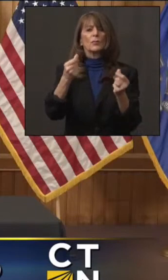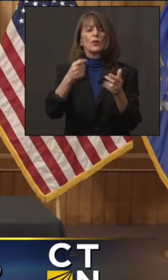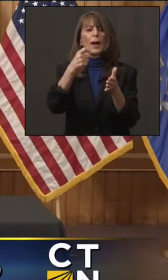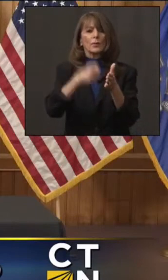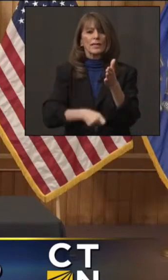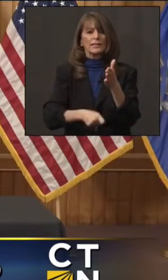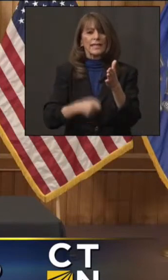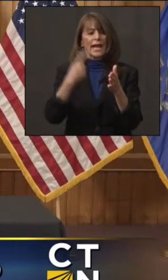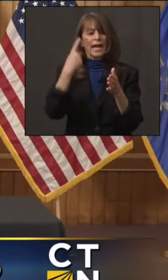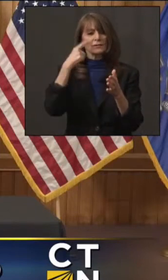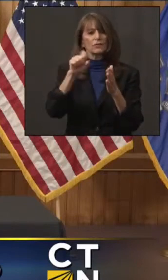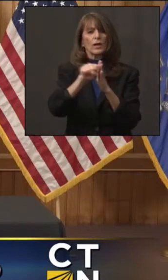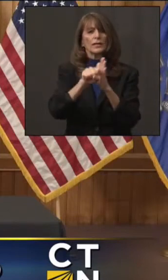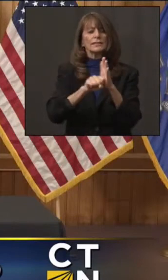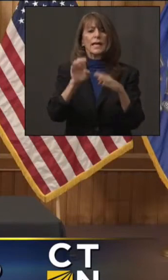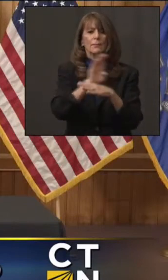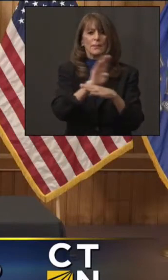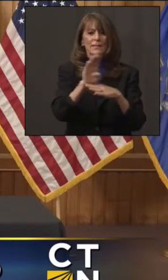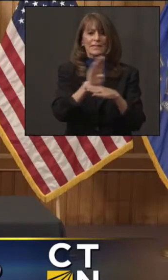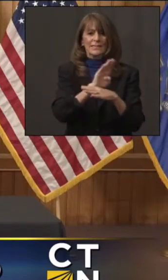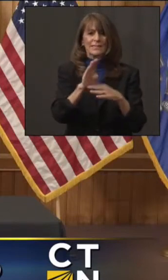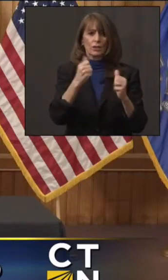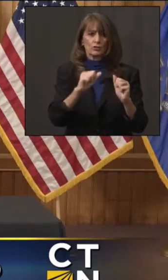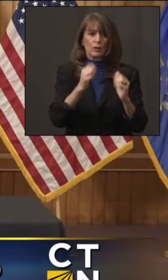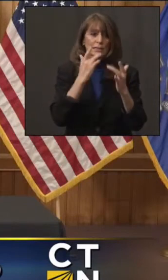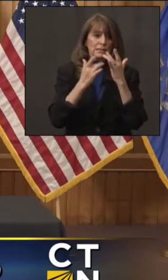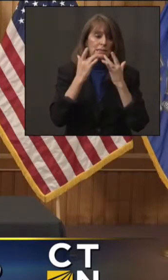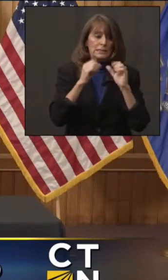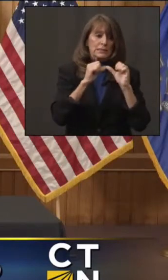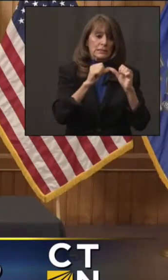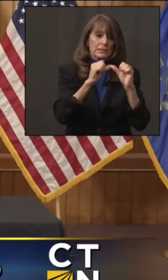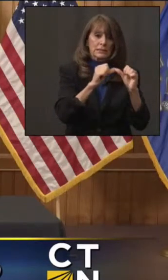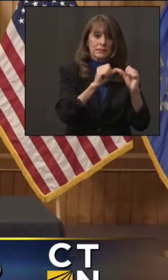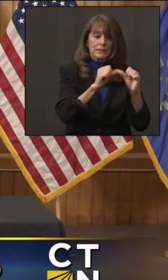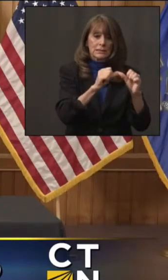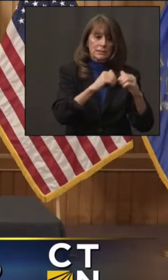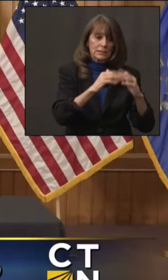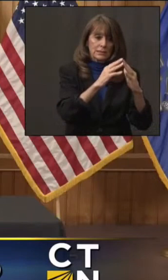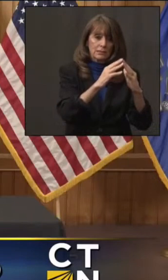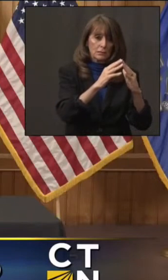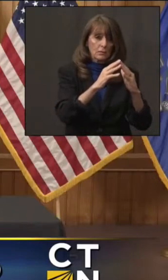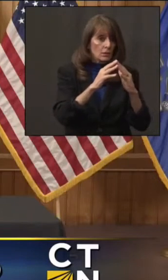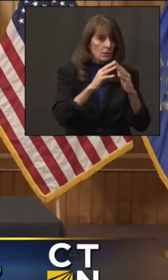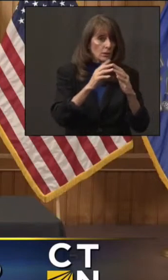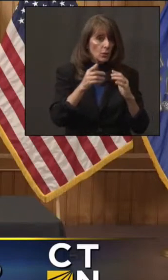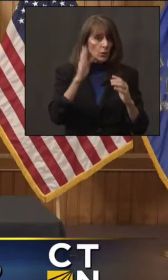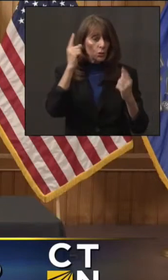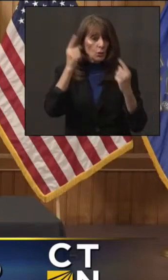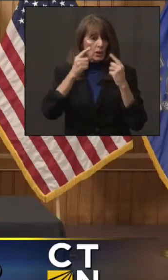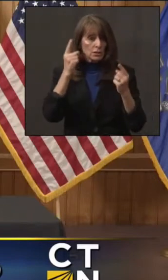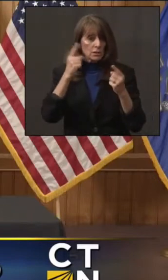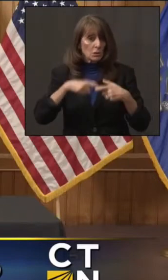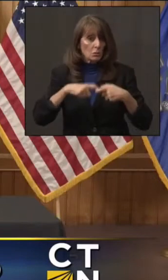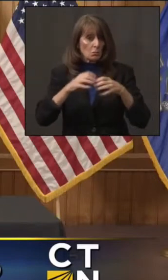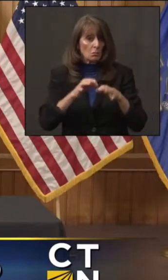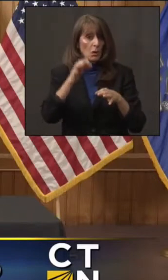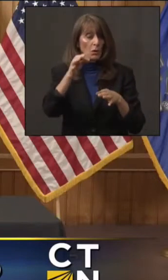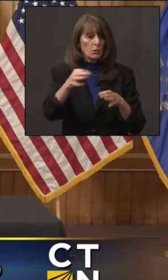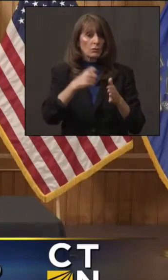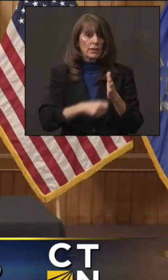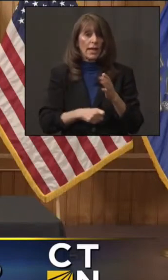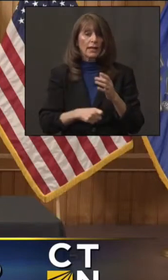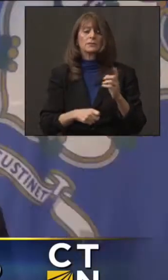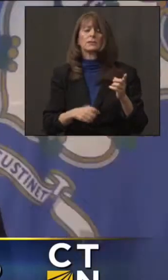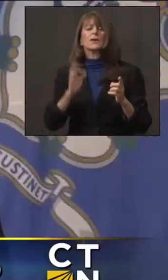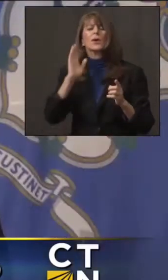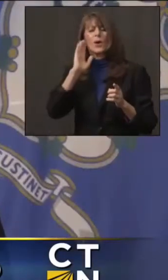state businesses that are trying to stay afloat in the pandemic. Is that something you would consider doing? Look, we can take a look, but